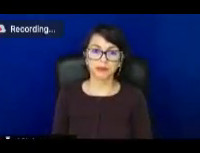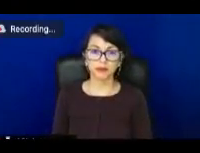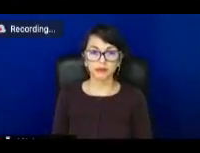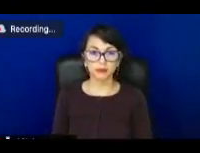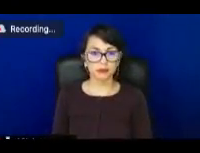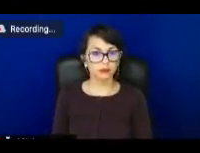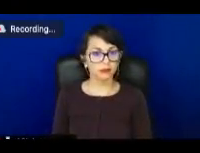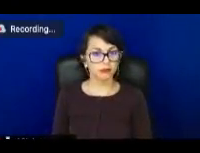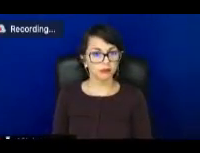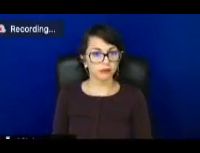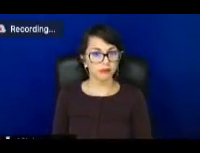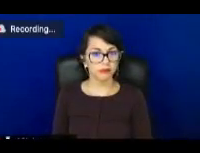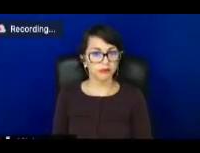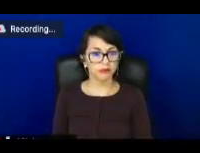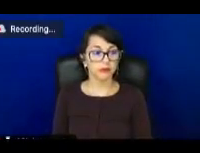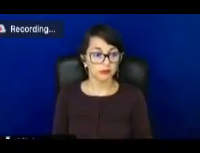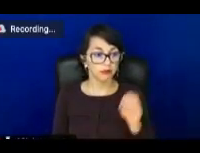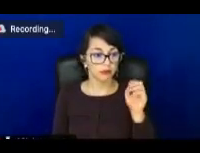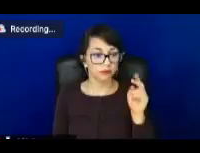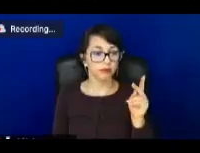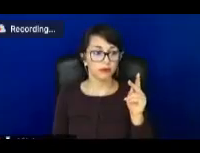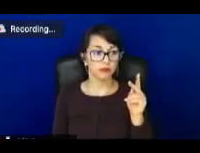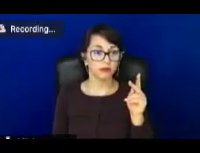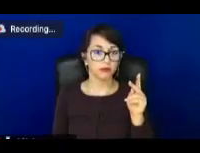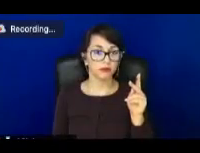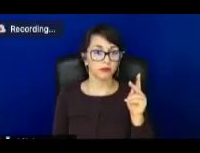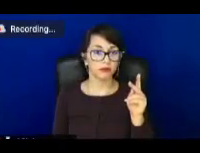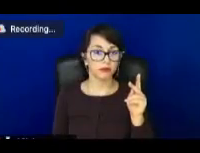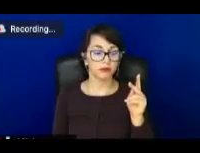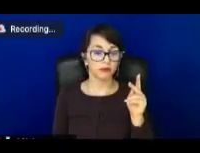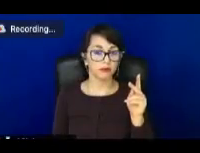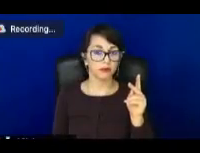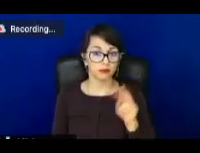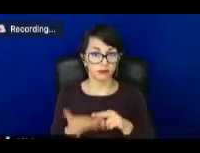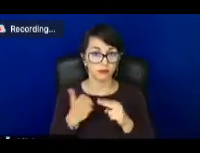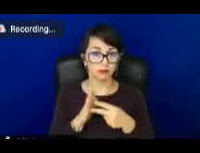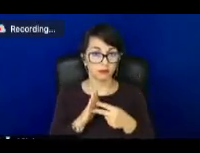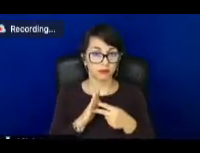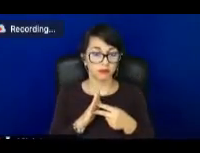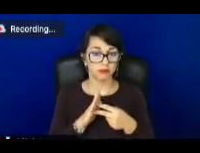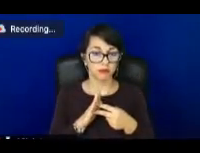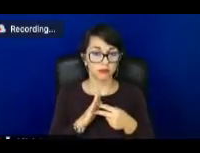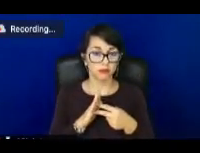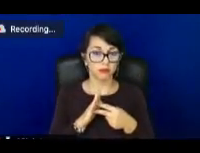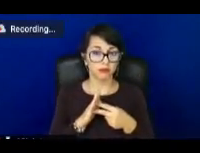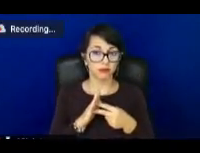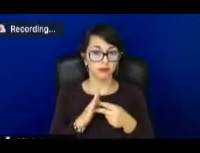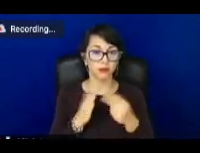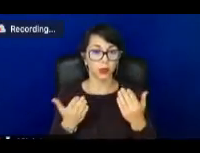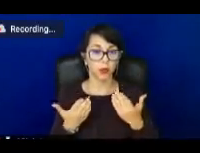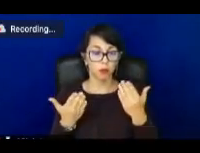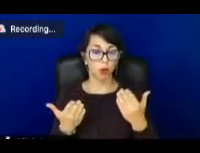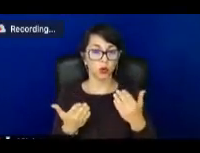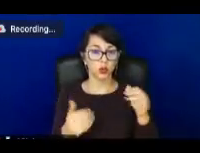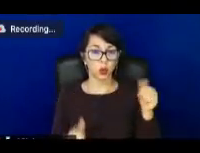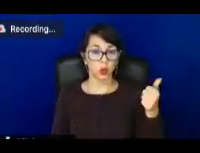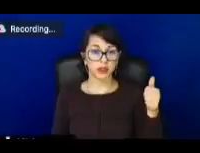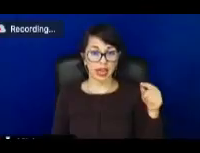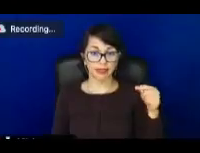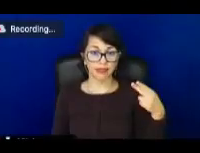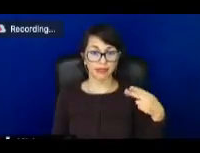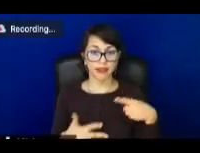So, yeah, so the proposal, the 10th, the 19th, and the